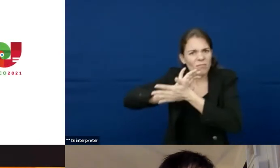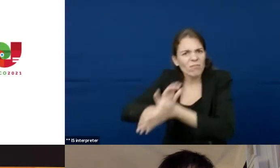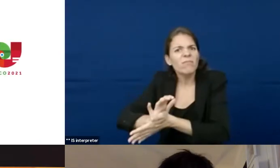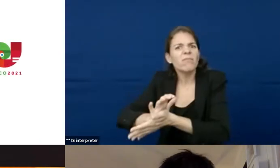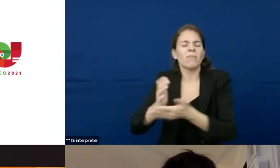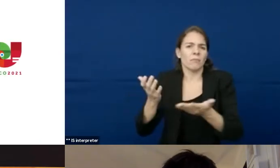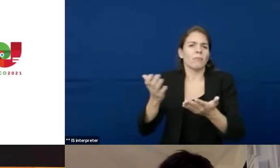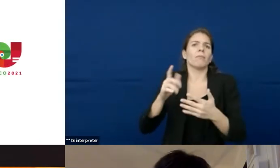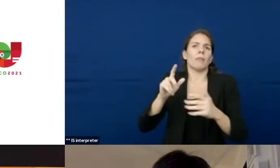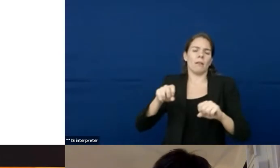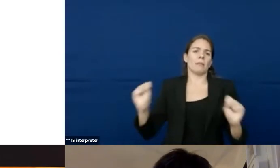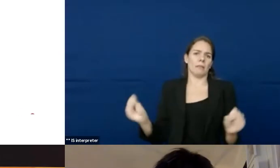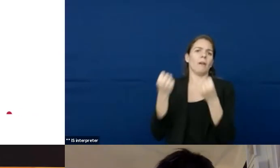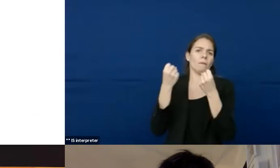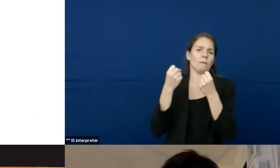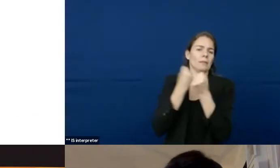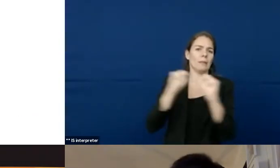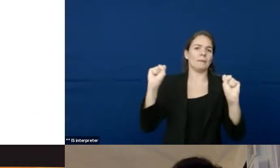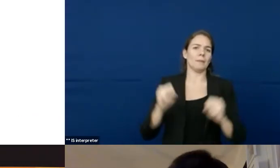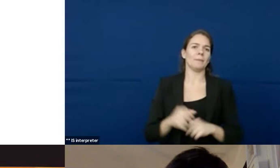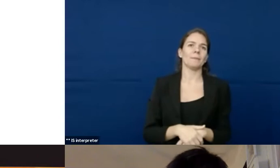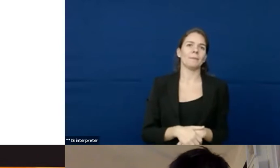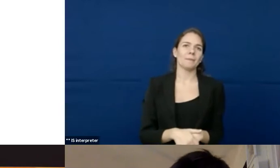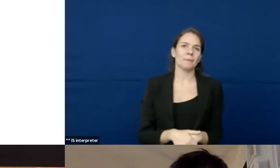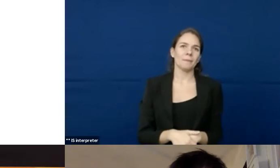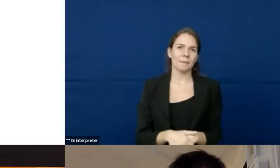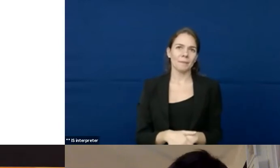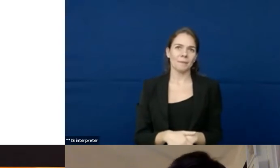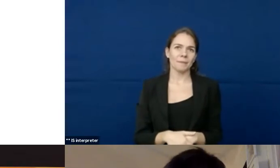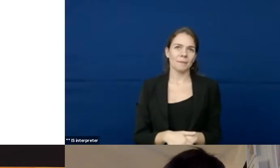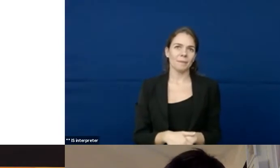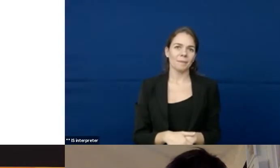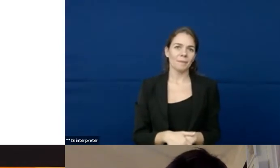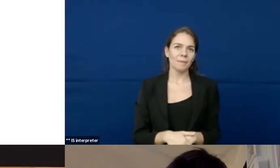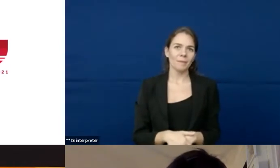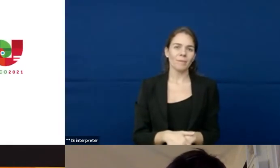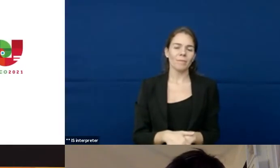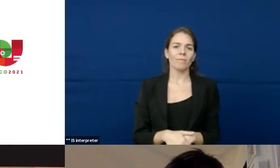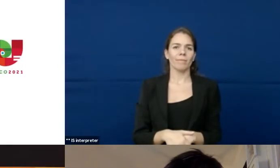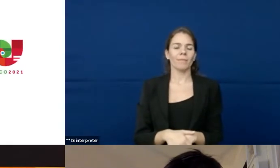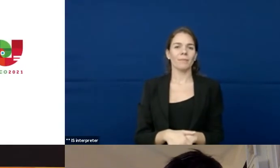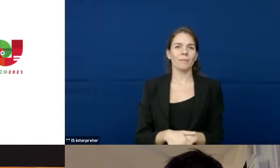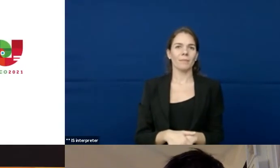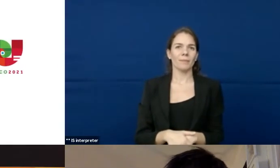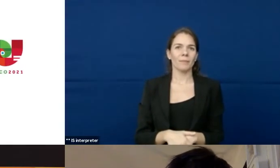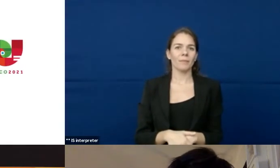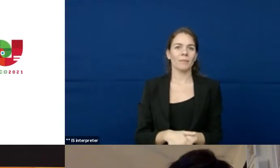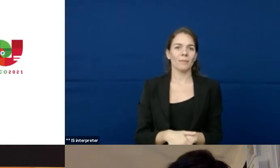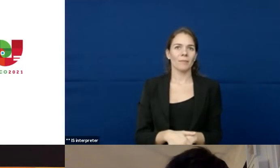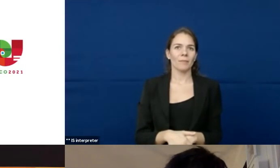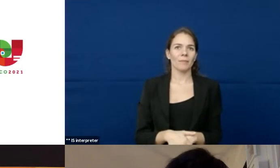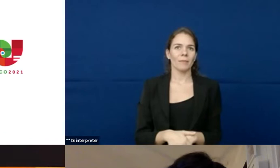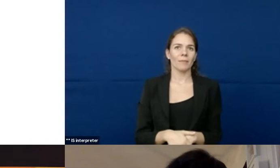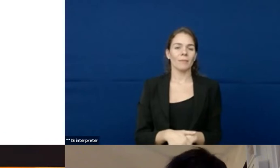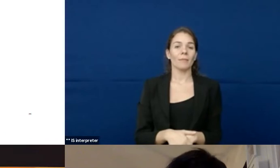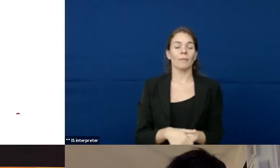support mechanisms and frameworks that are crucial for the work on preventing and ending violence against women and girls. And we have